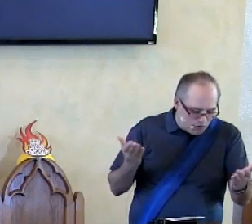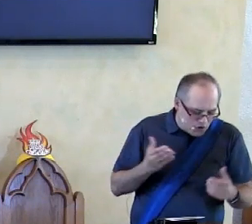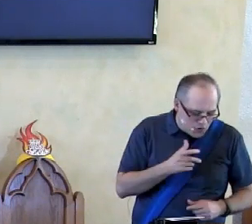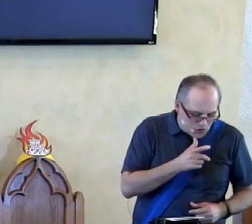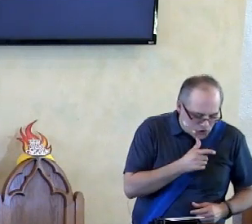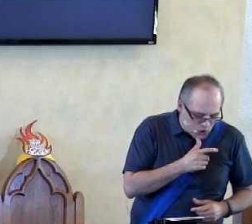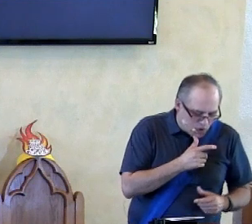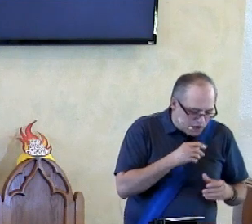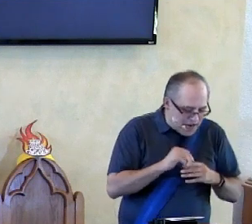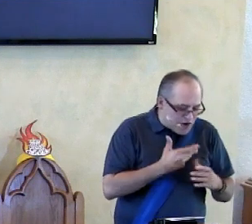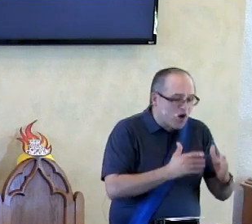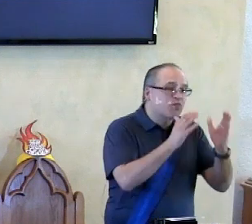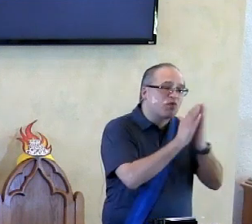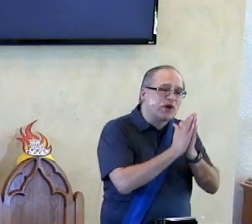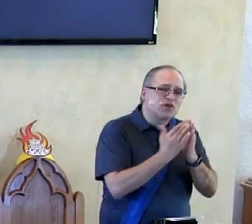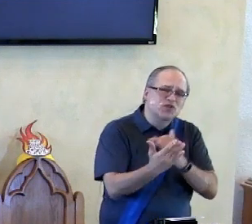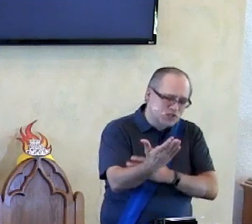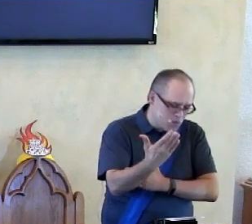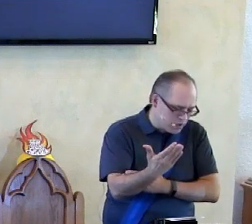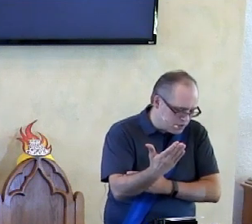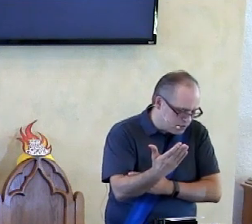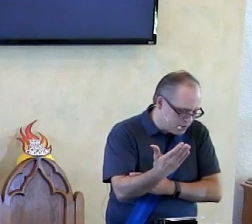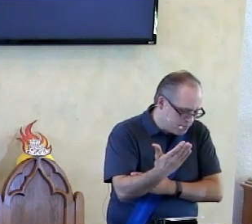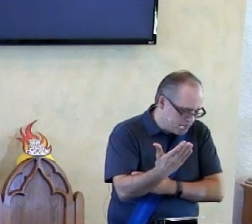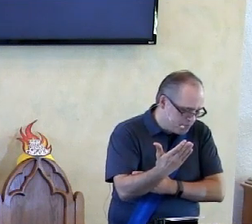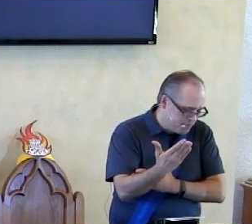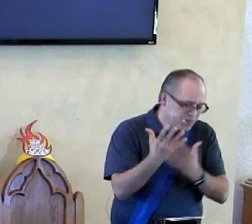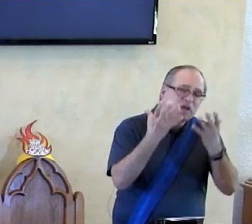all those who are in our prayers this morning.